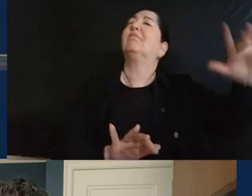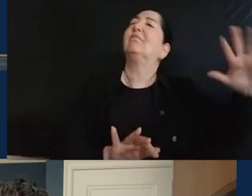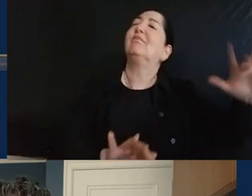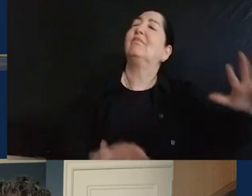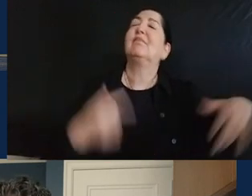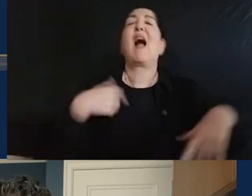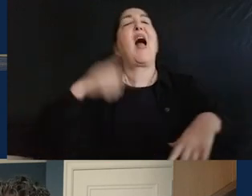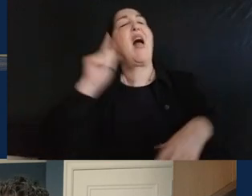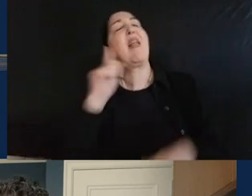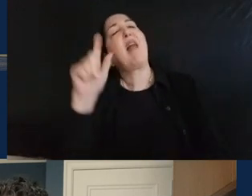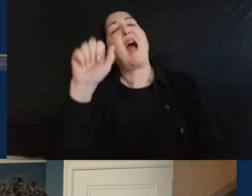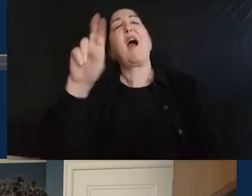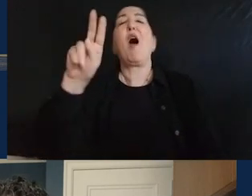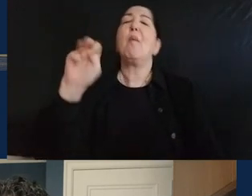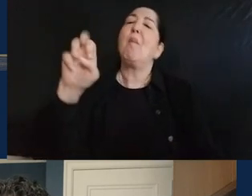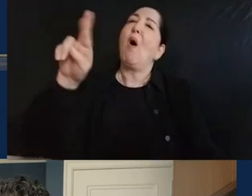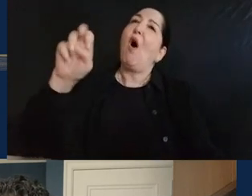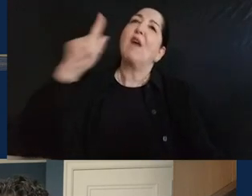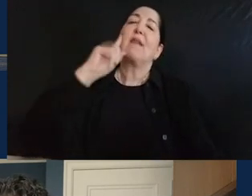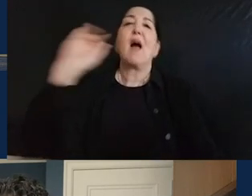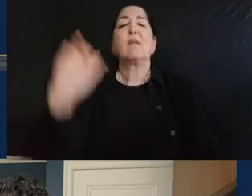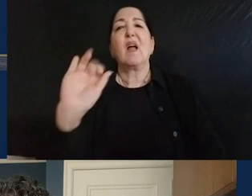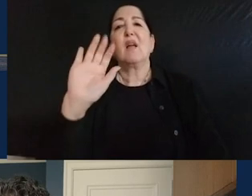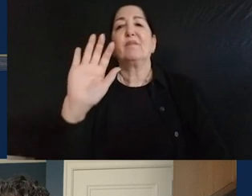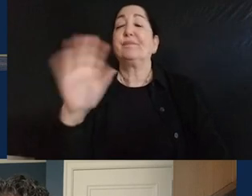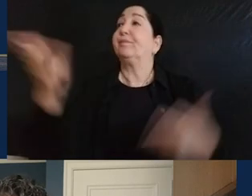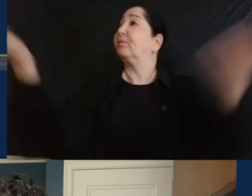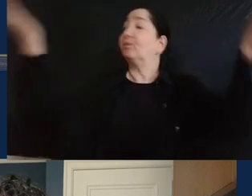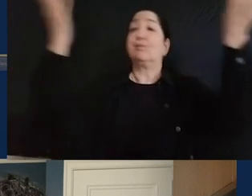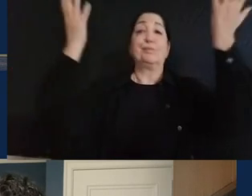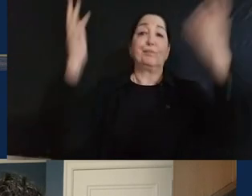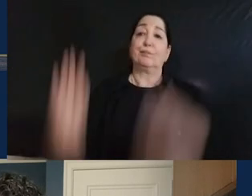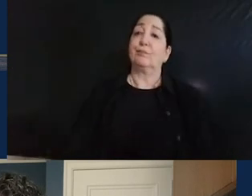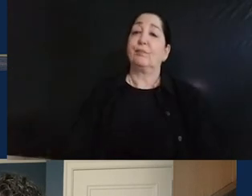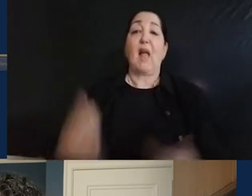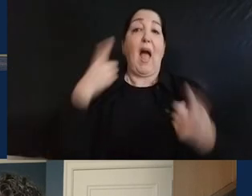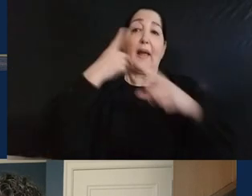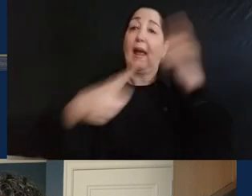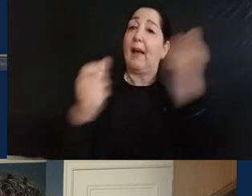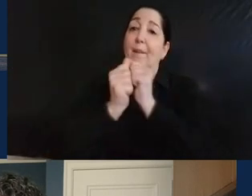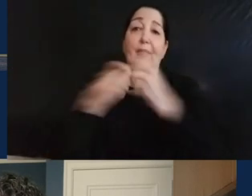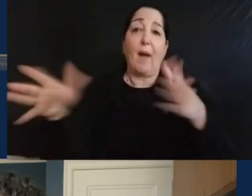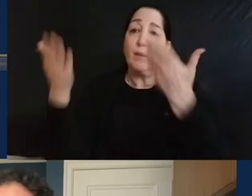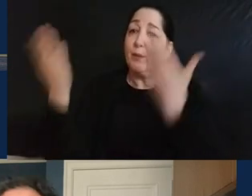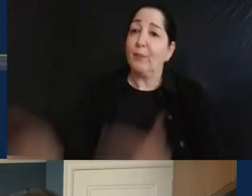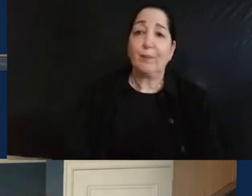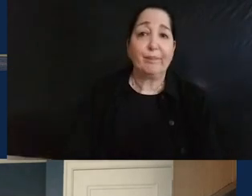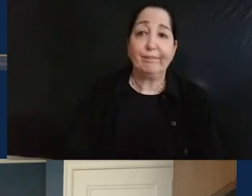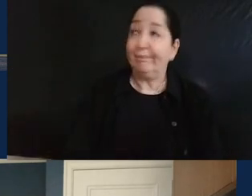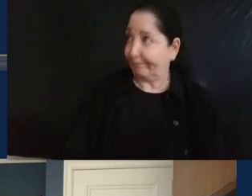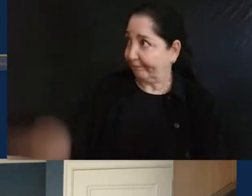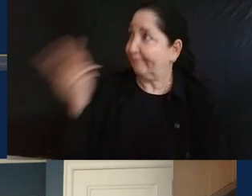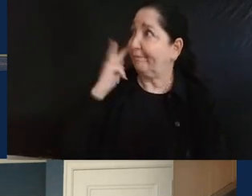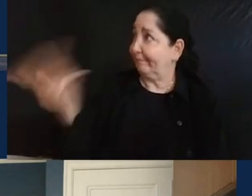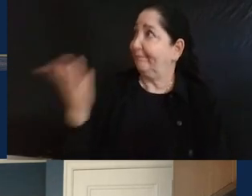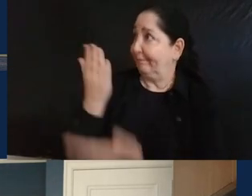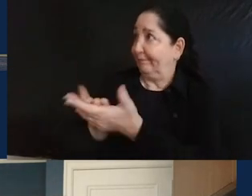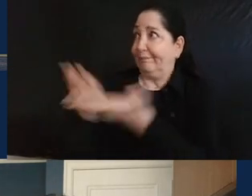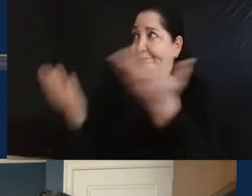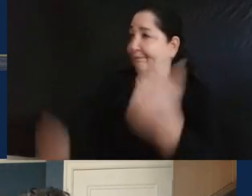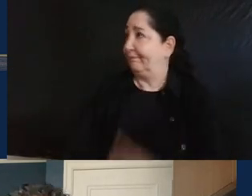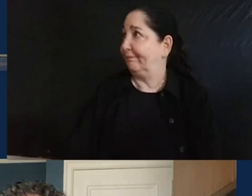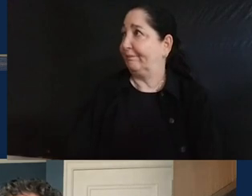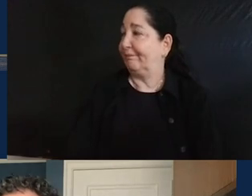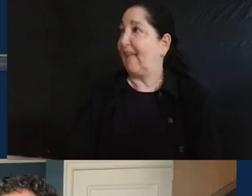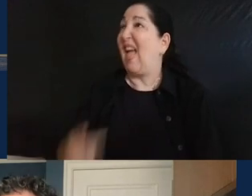Lacamoire, rhymes with guar, not Lacamoire. You see, I'm nowhere without you, right? This